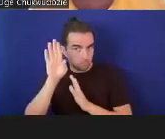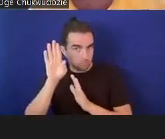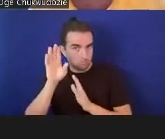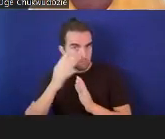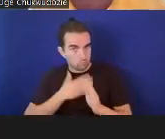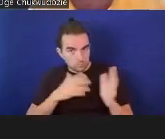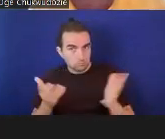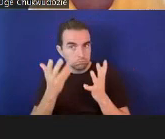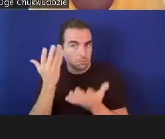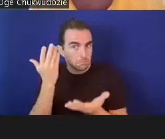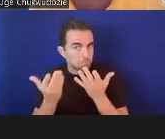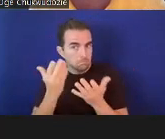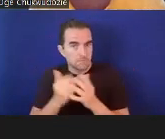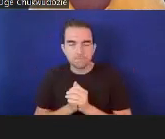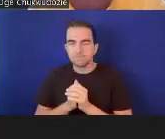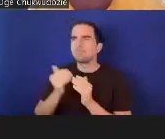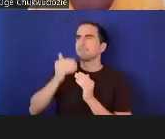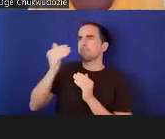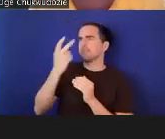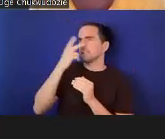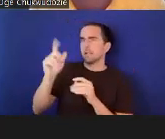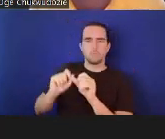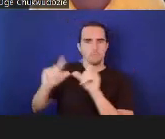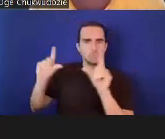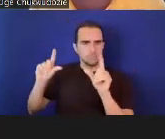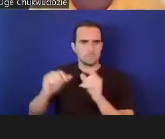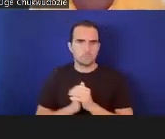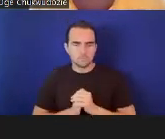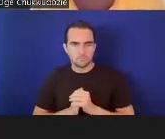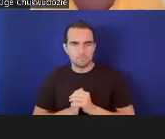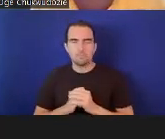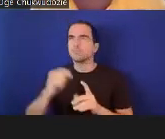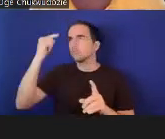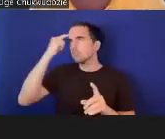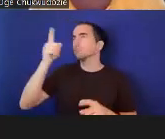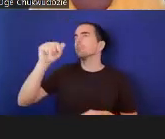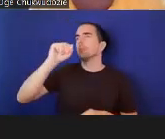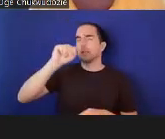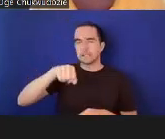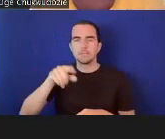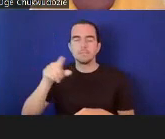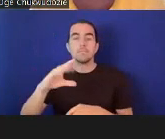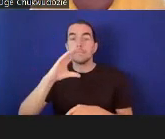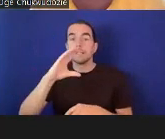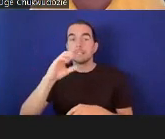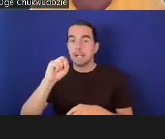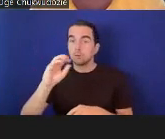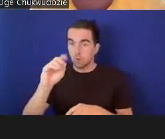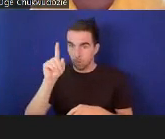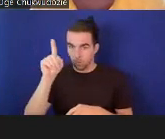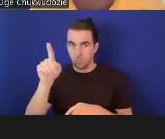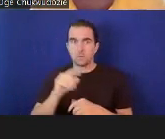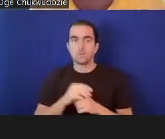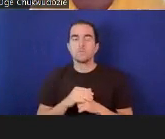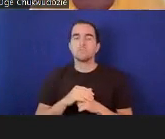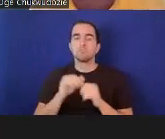So yeah, so the CSOs will be able to listen to the complaints from community members and respond in a timely and confidential